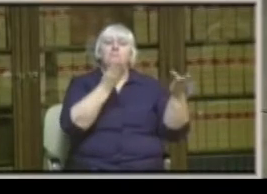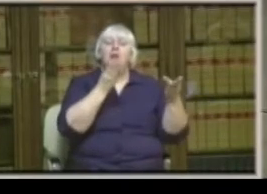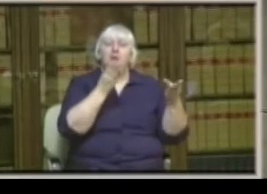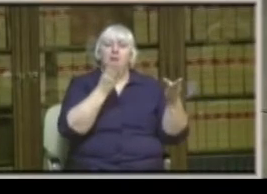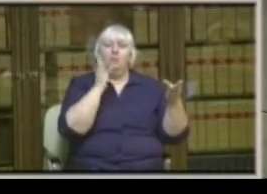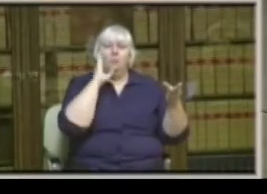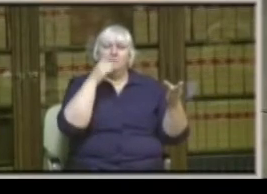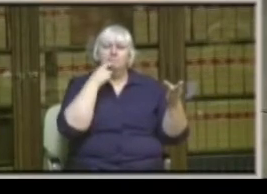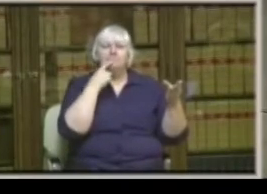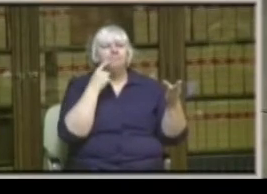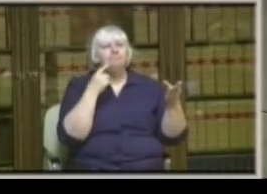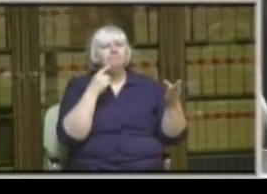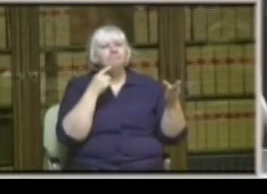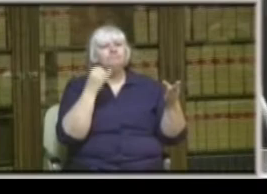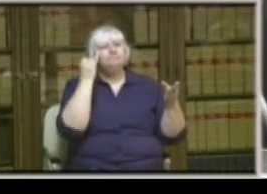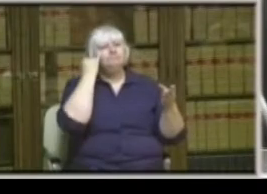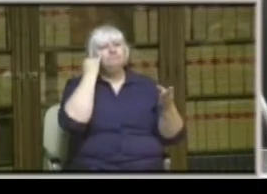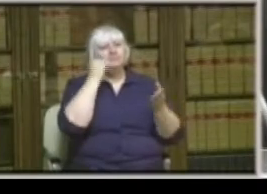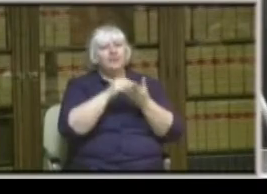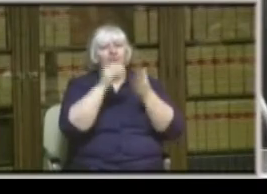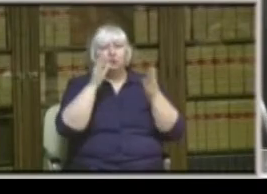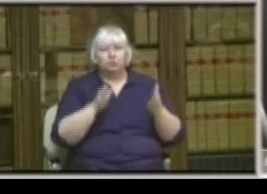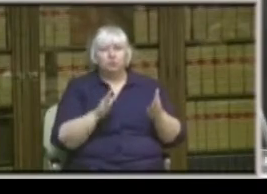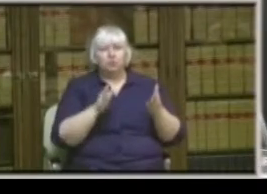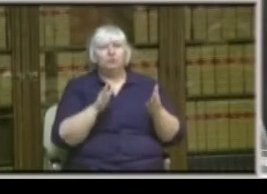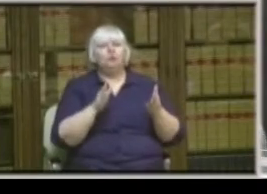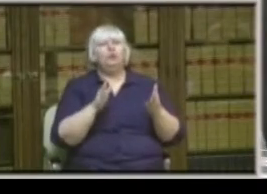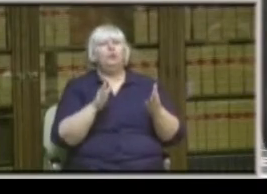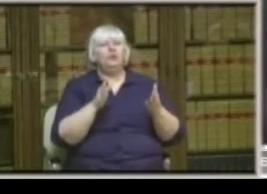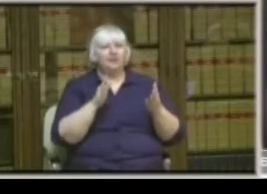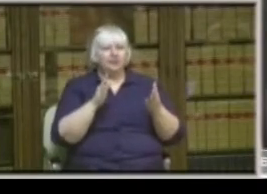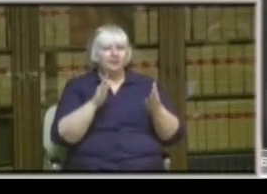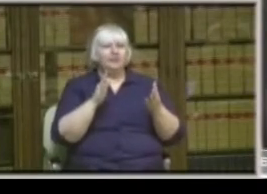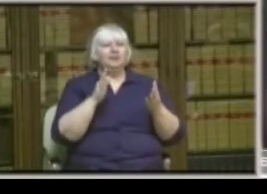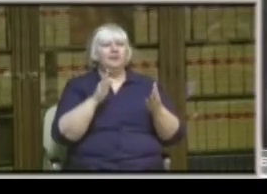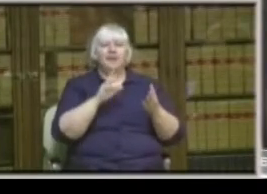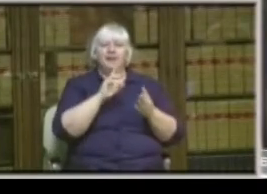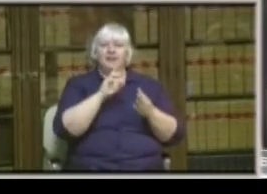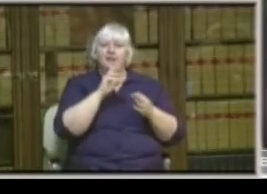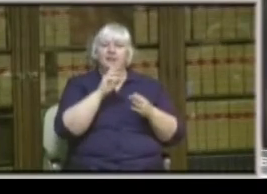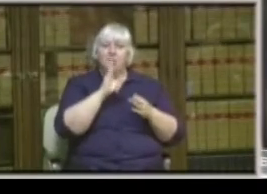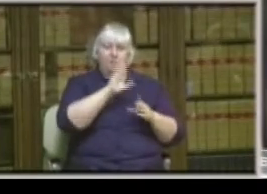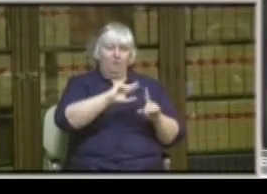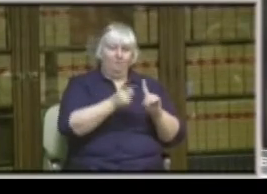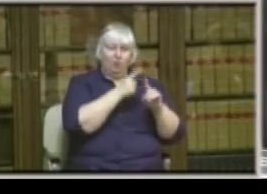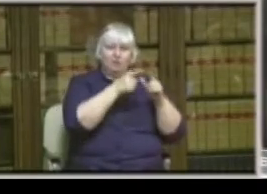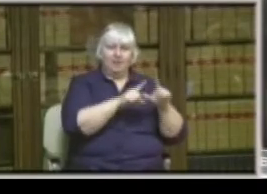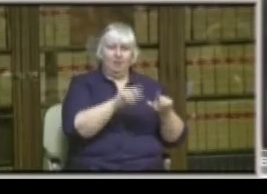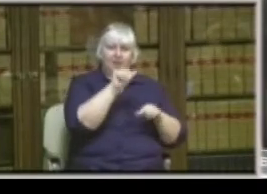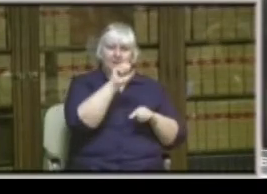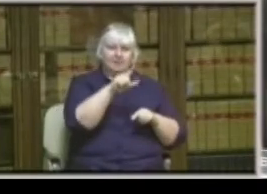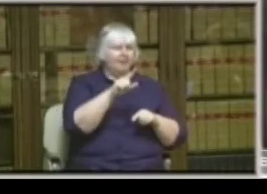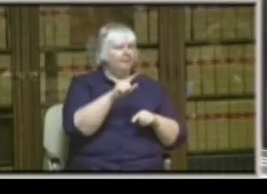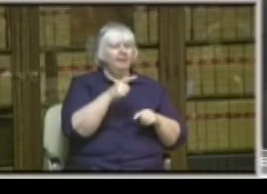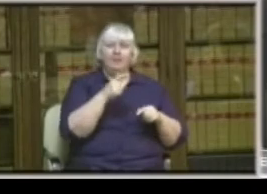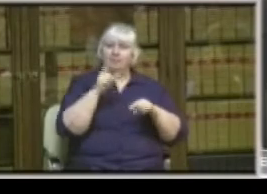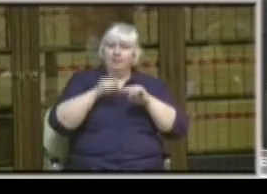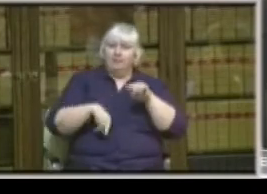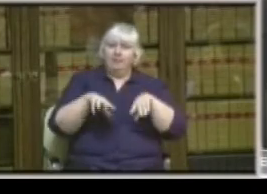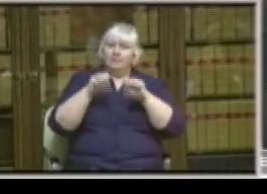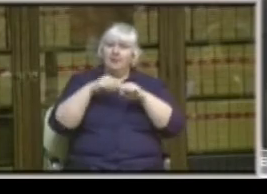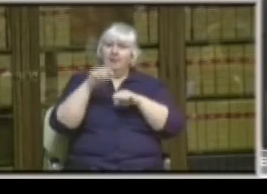that if a student whose primary language is ASL is not able to take that assessment in ASL,